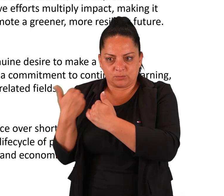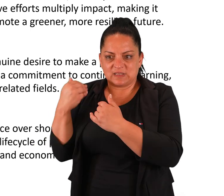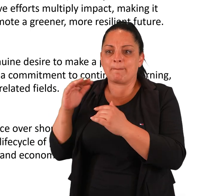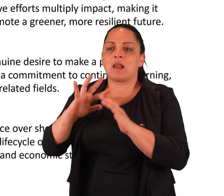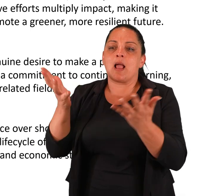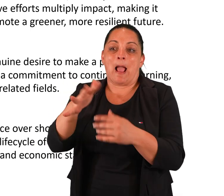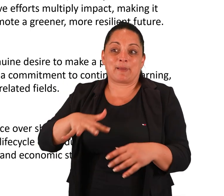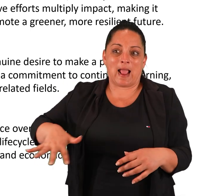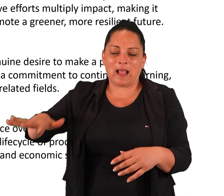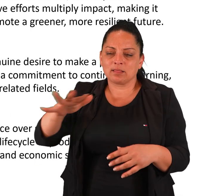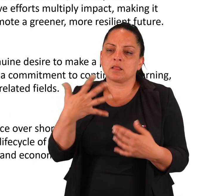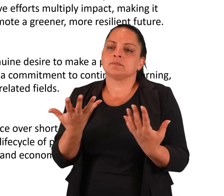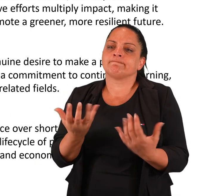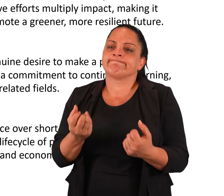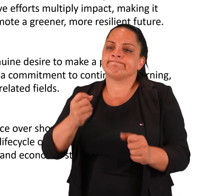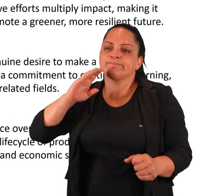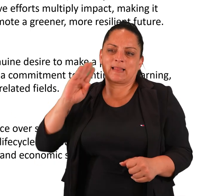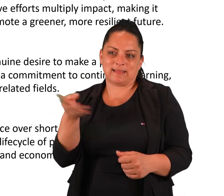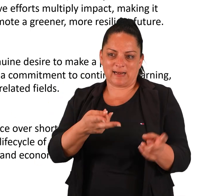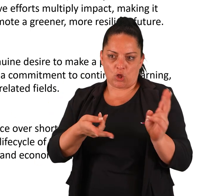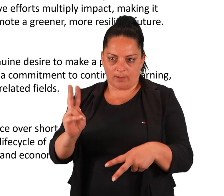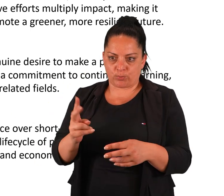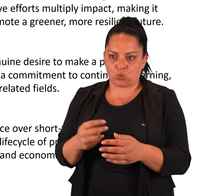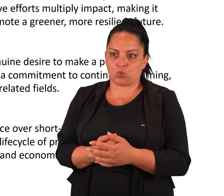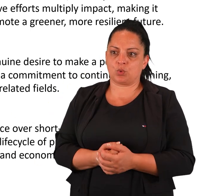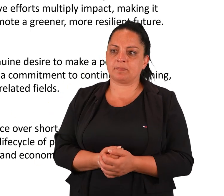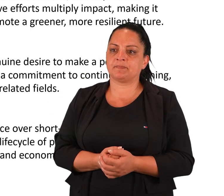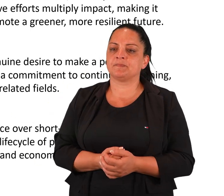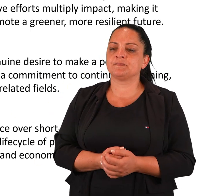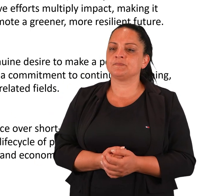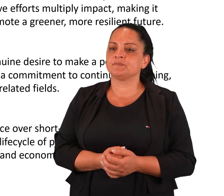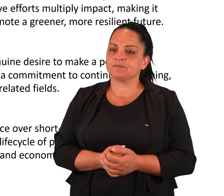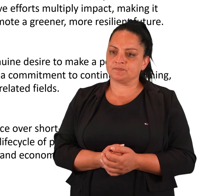responsible practices more effectively.